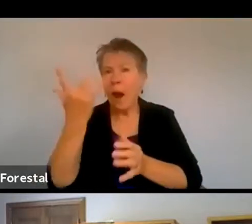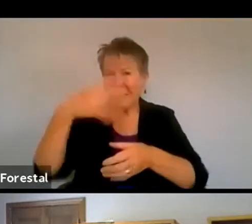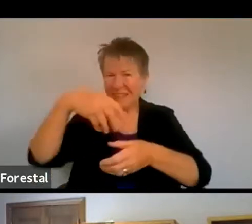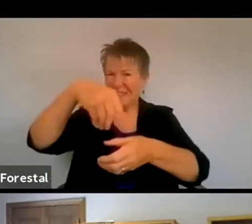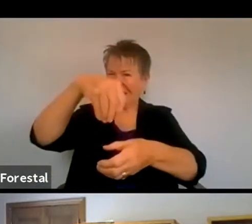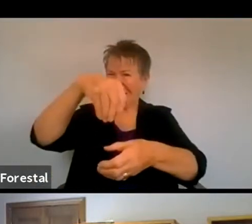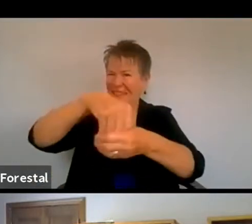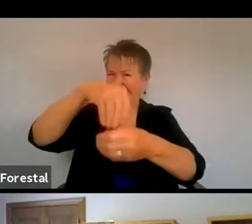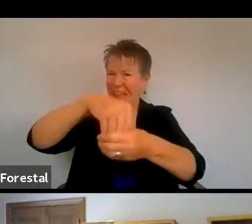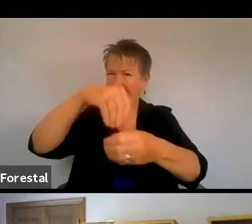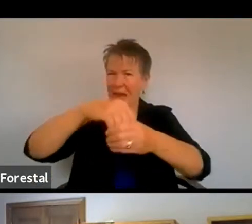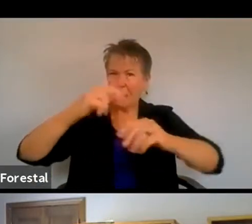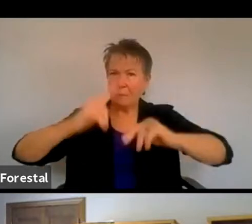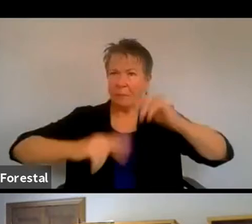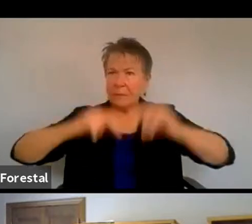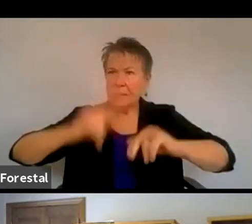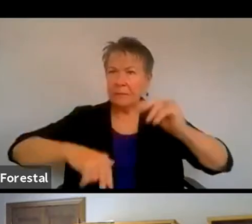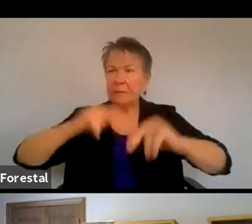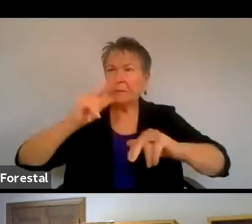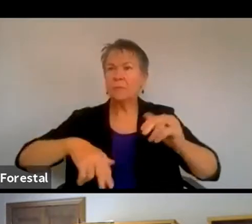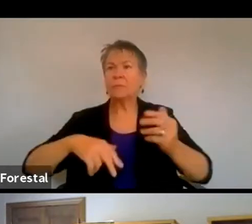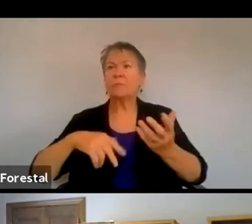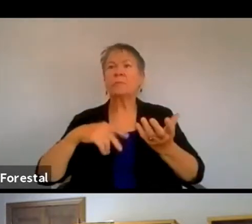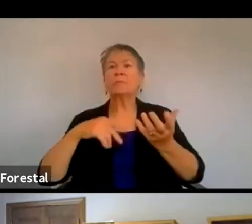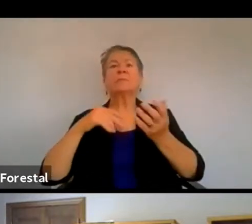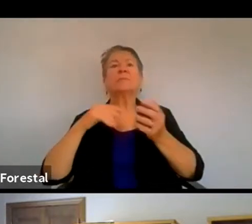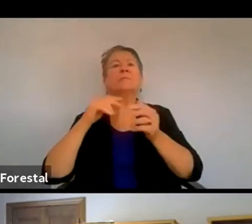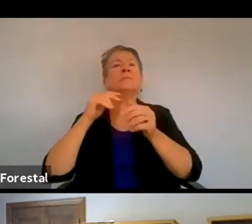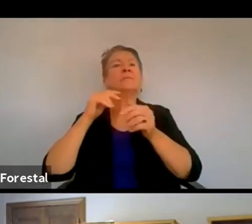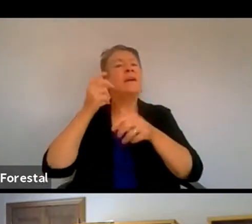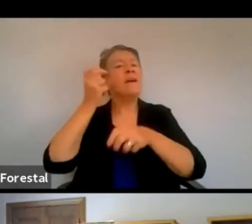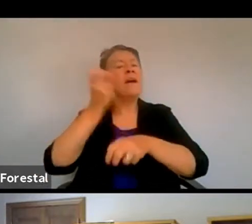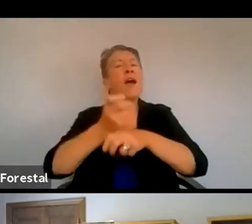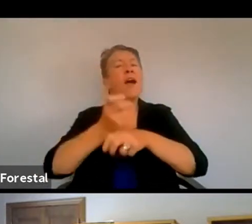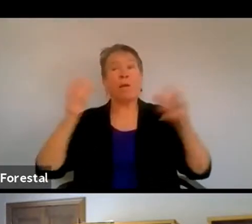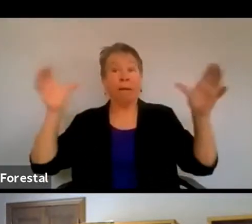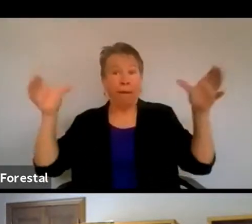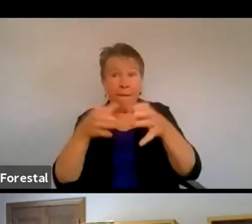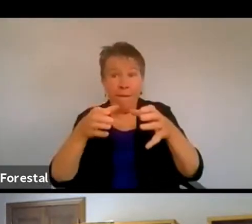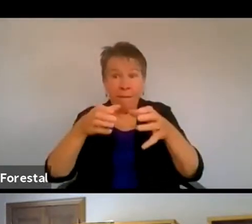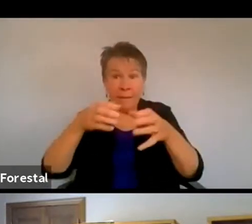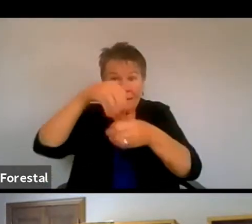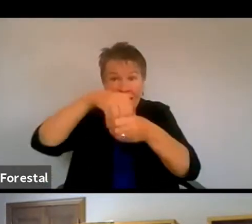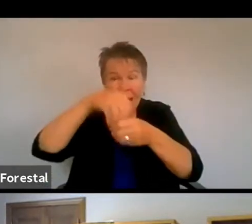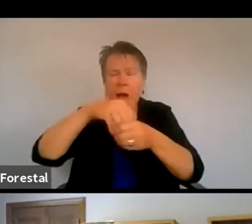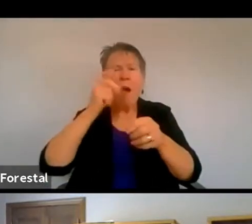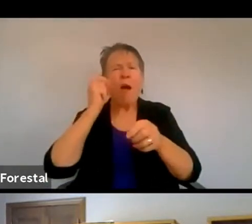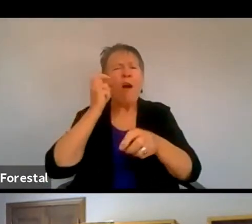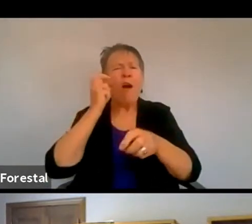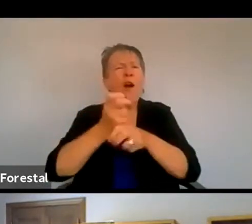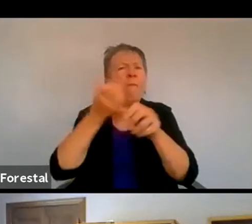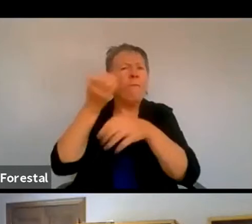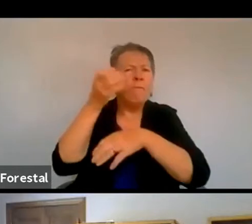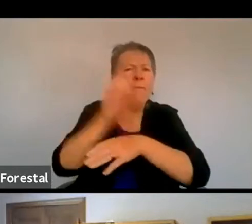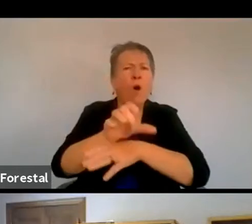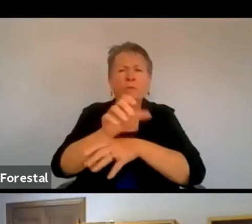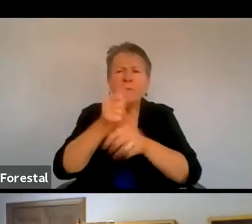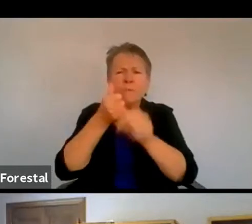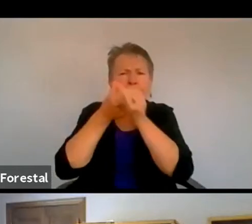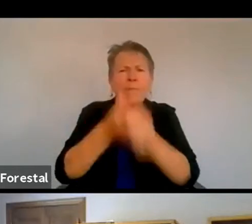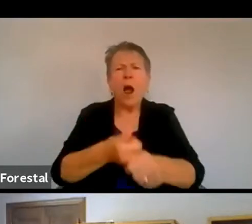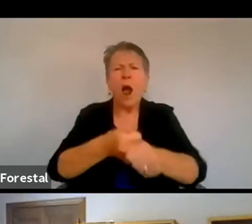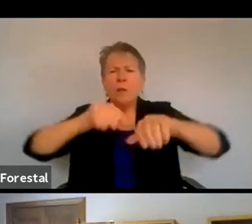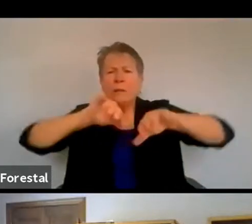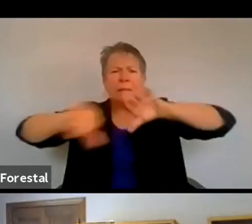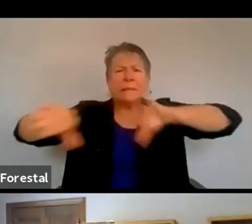I have to say one other thing. This is the first time I've seen you face on without a mask, and I don't know how long, so it's good to see you as always. With